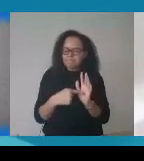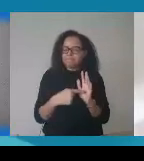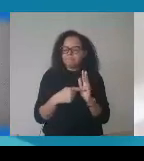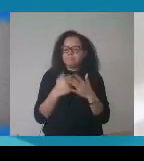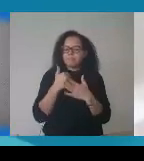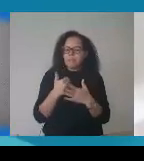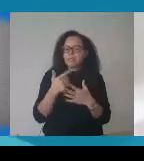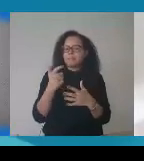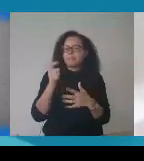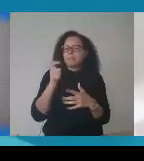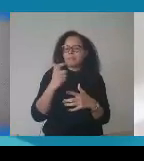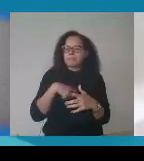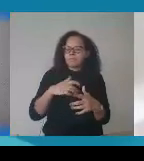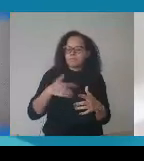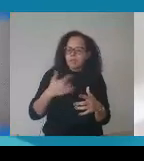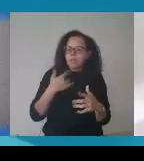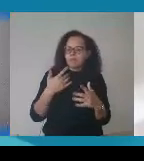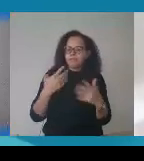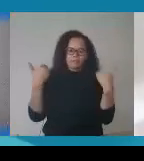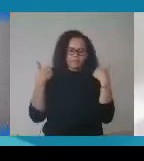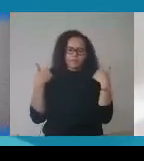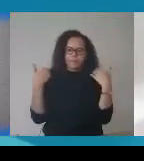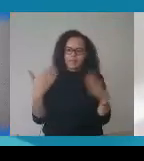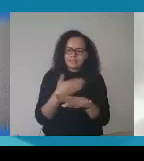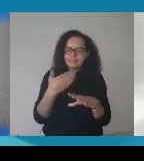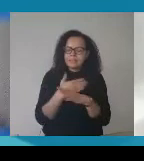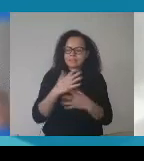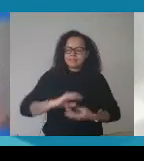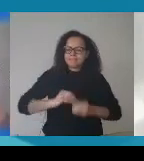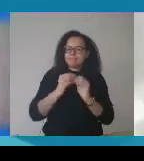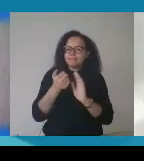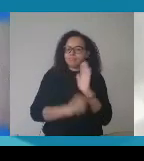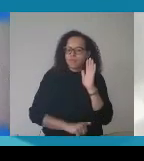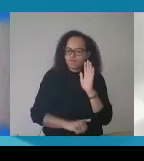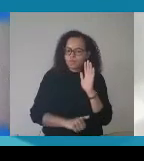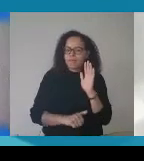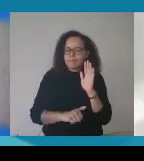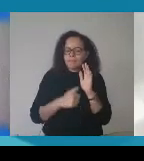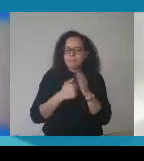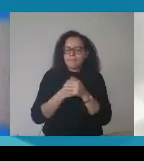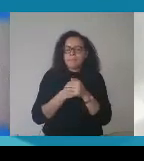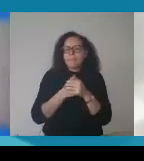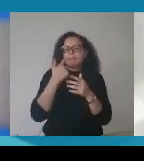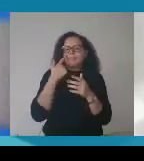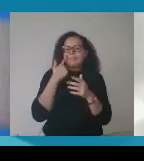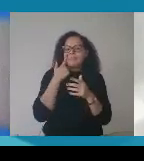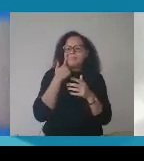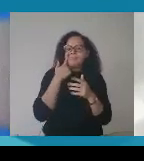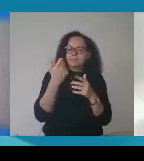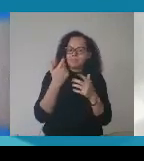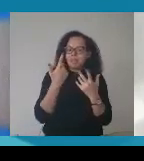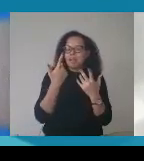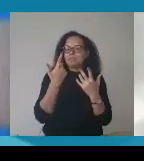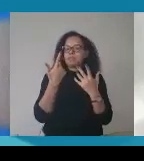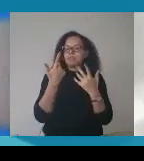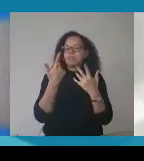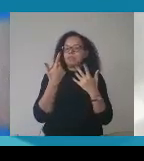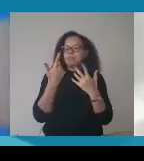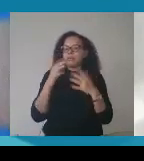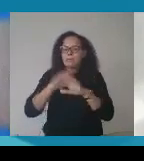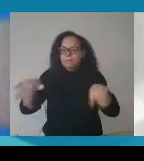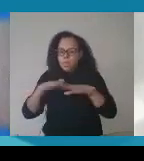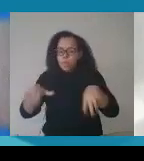activity and exercise programs within pools, but also on land. And as with all three